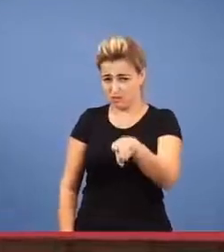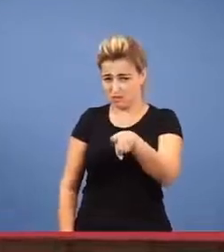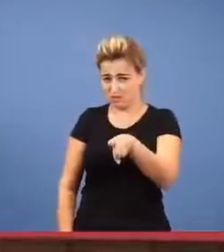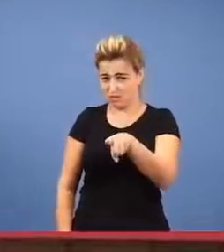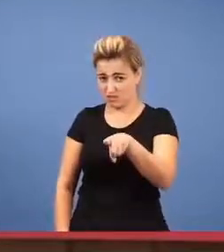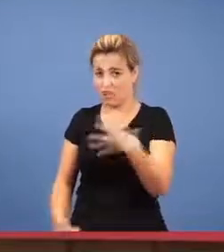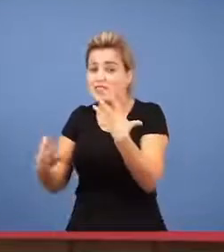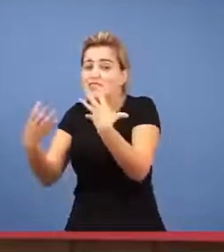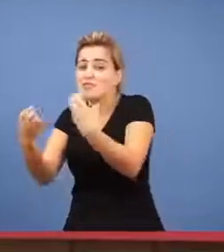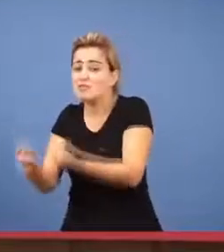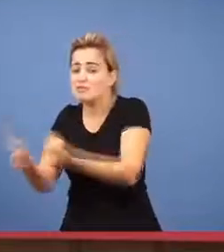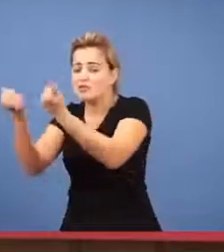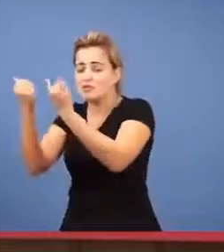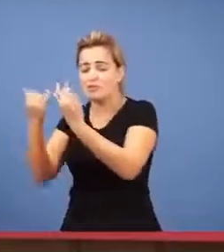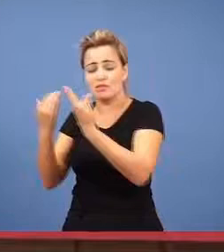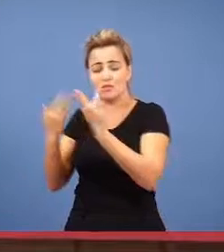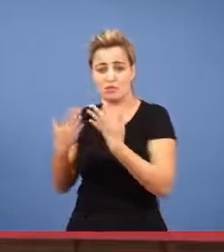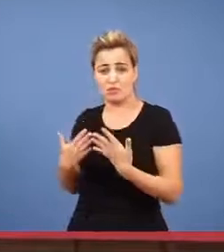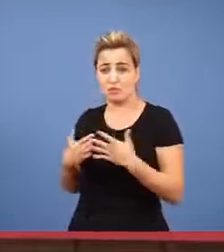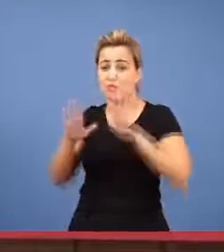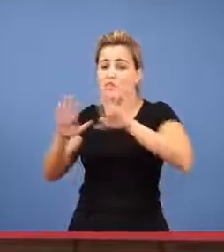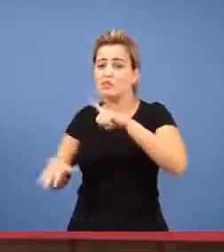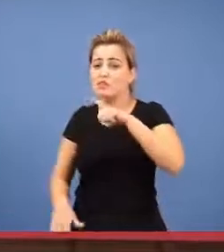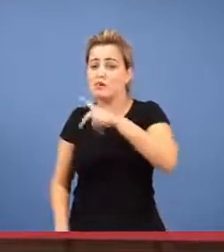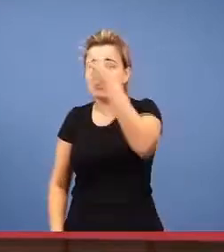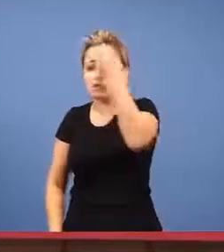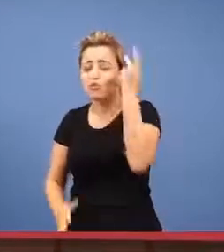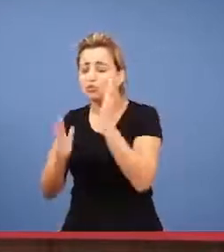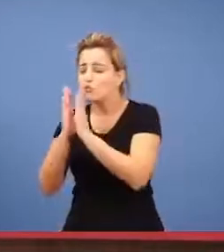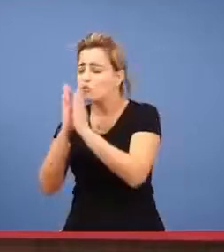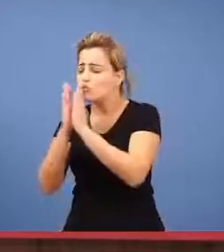Well, you're not paying for anything. He is paying the price.